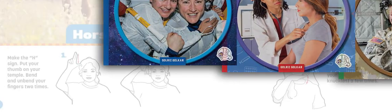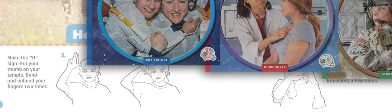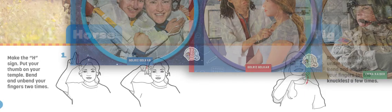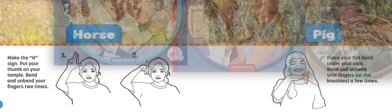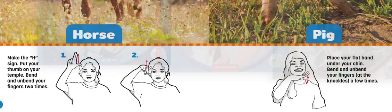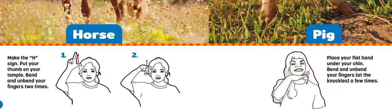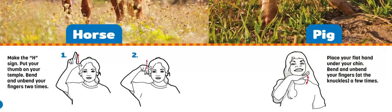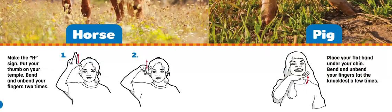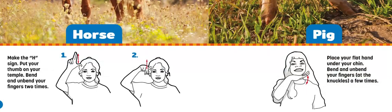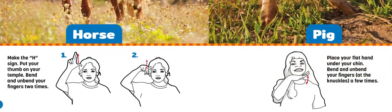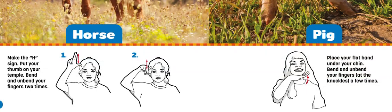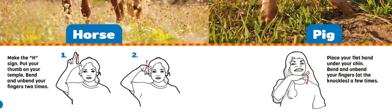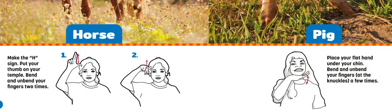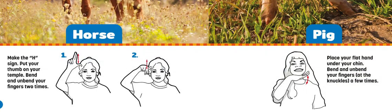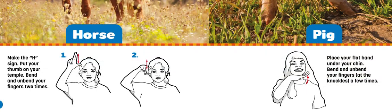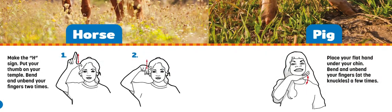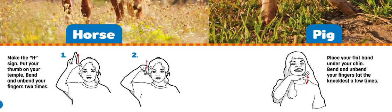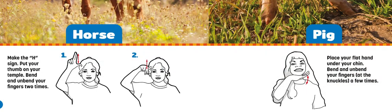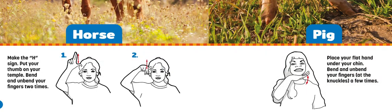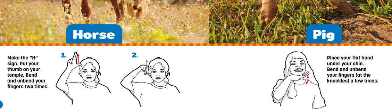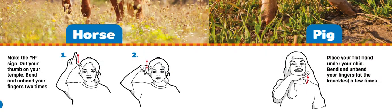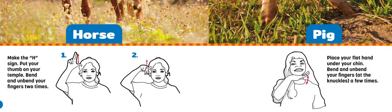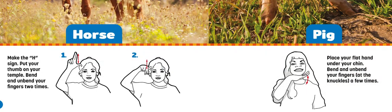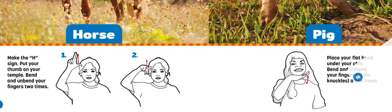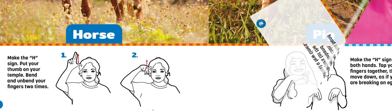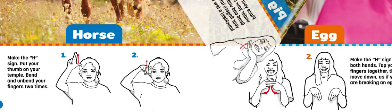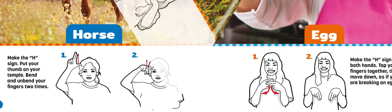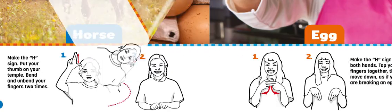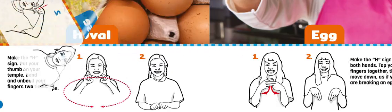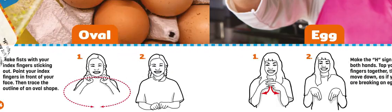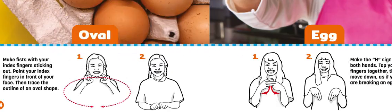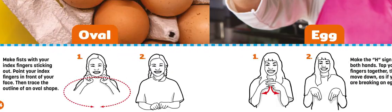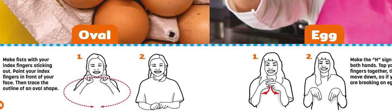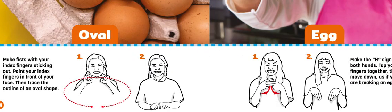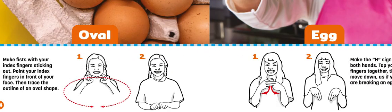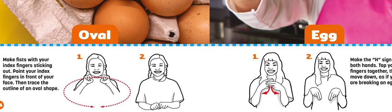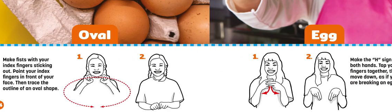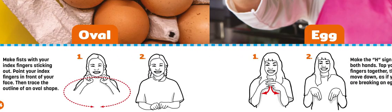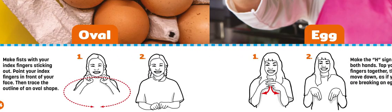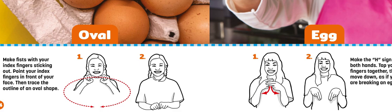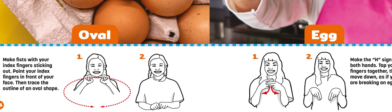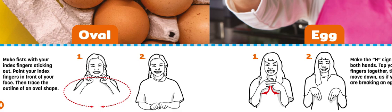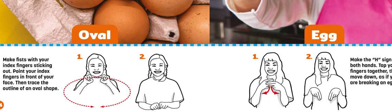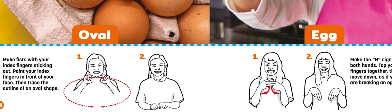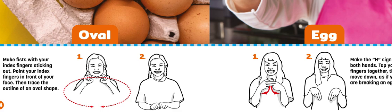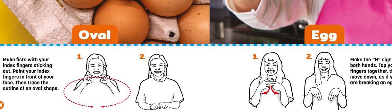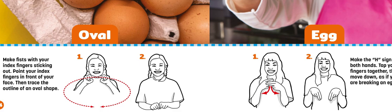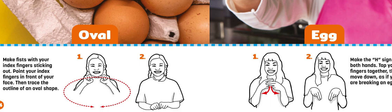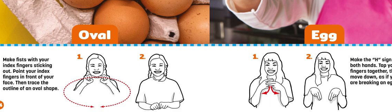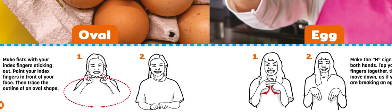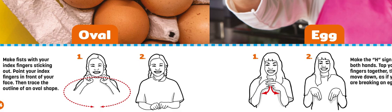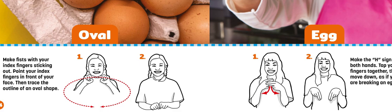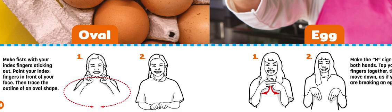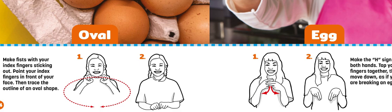The key to learning any language begins with knowing its vocabulary. American Sign Language includes